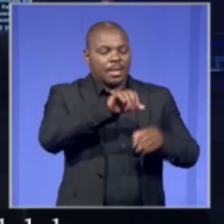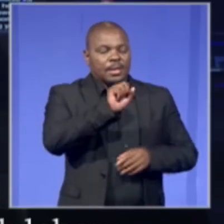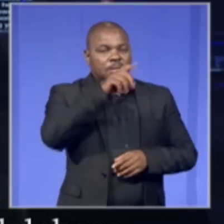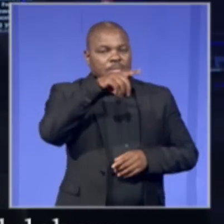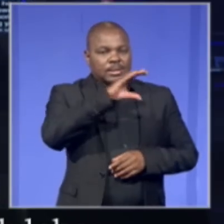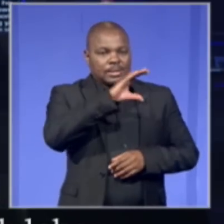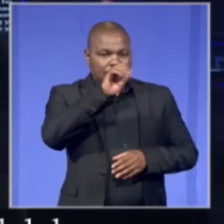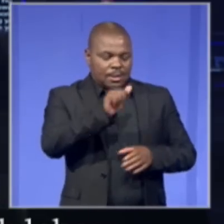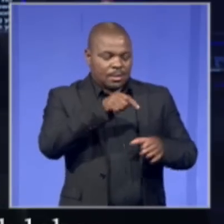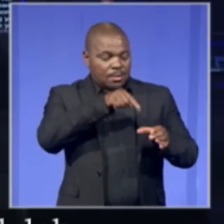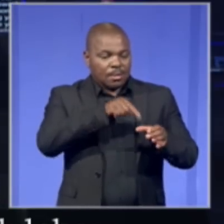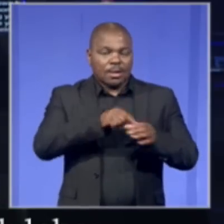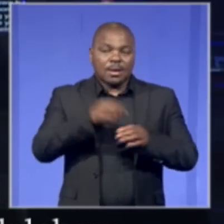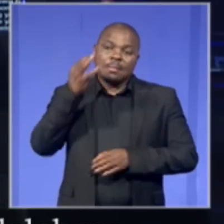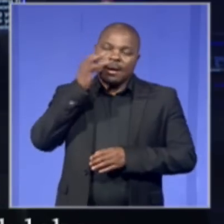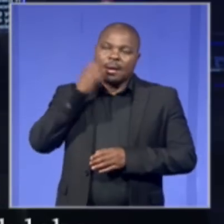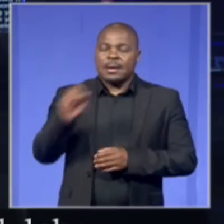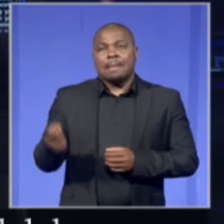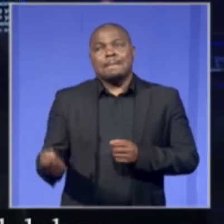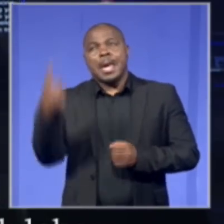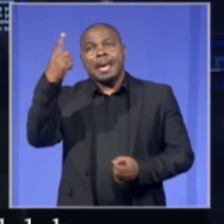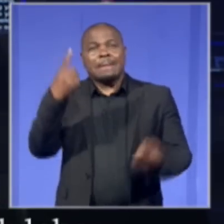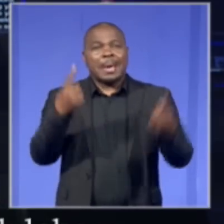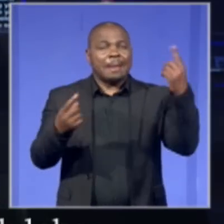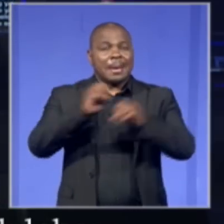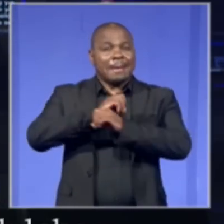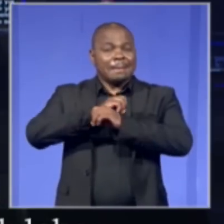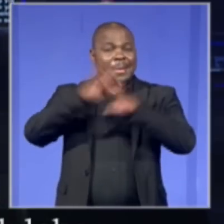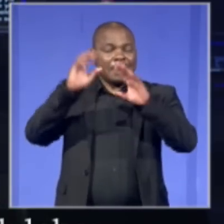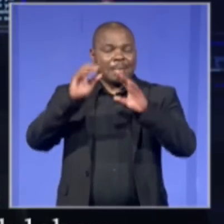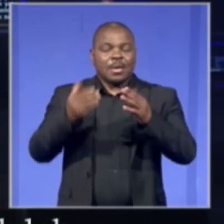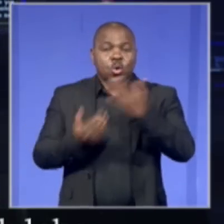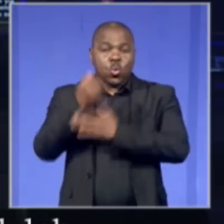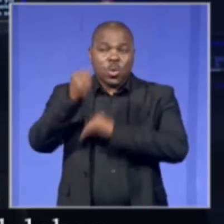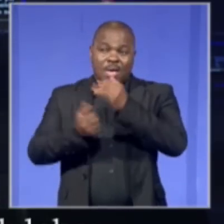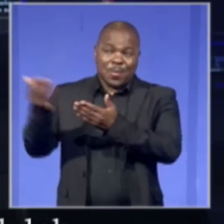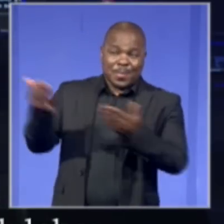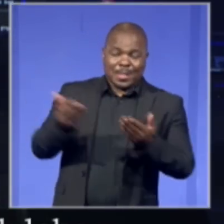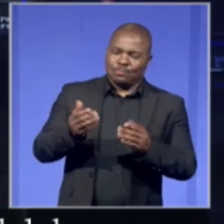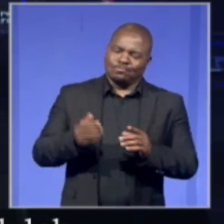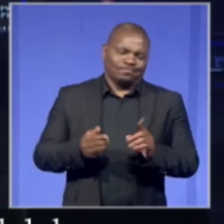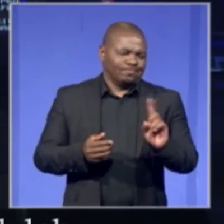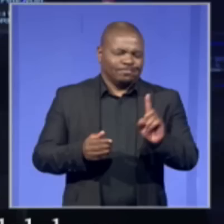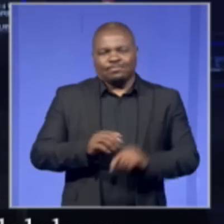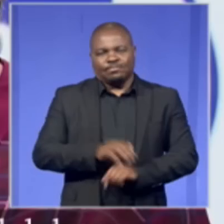ho qhumiswa ha ditlabore nakong ya mekete ya kamohelo ya selemo se setjha.